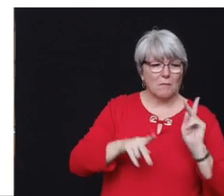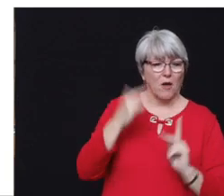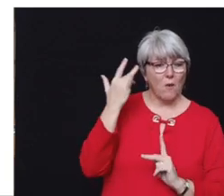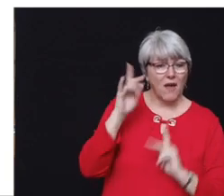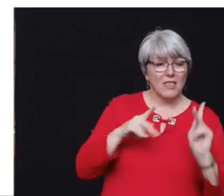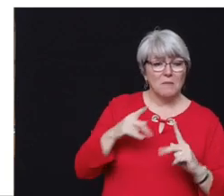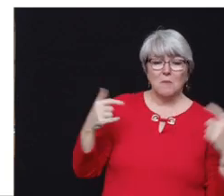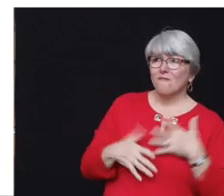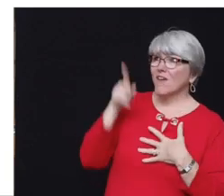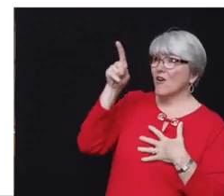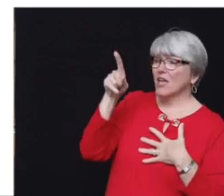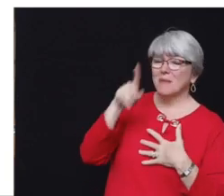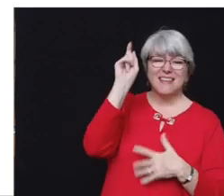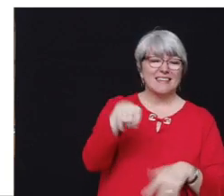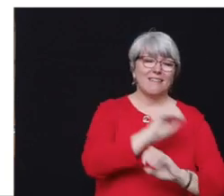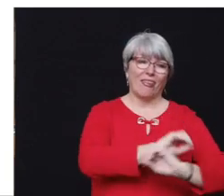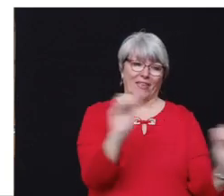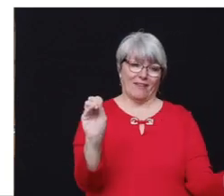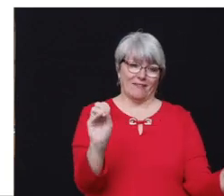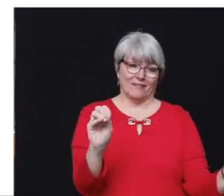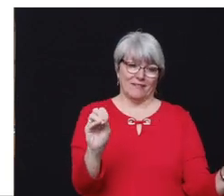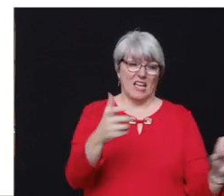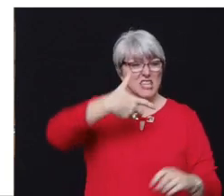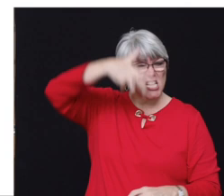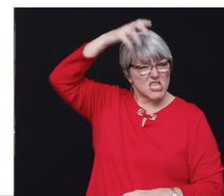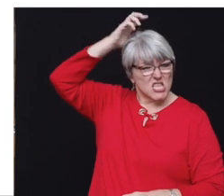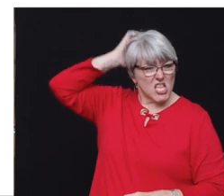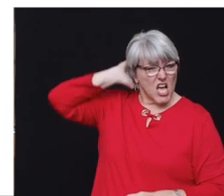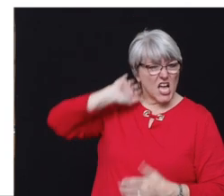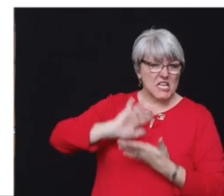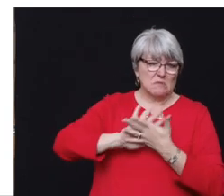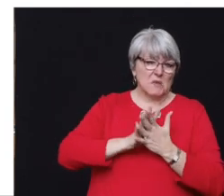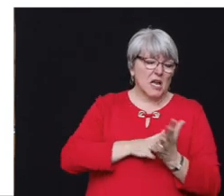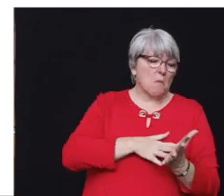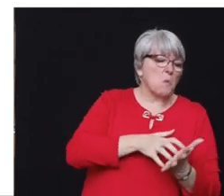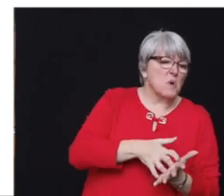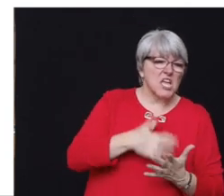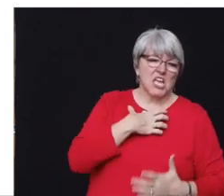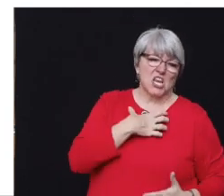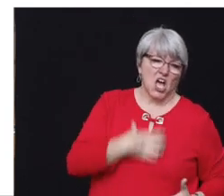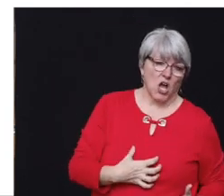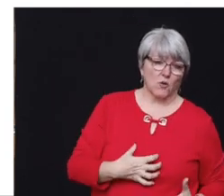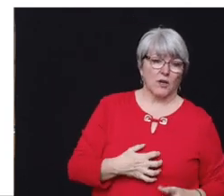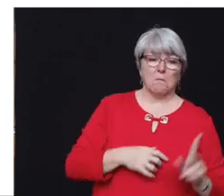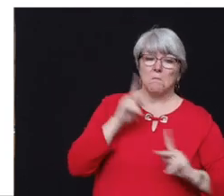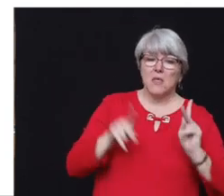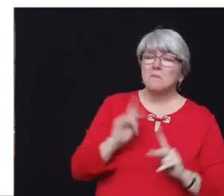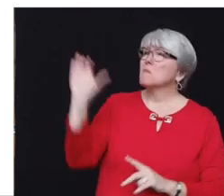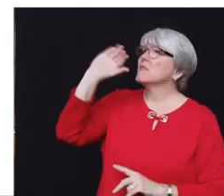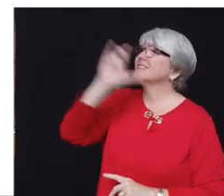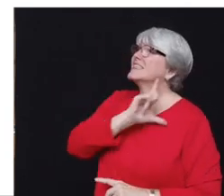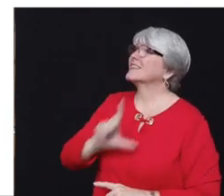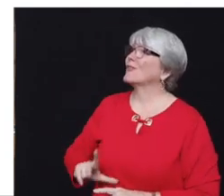who fear Him lack nothing. The lions may grow weak and hungry, but those who seek the Lord lack no